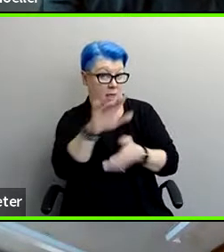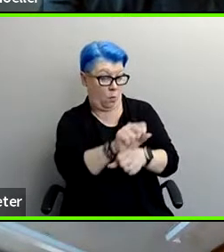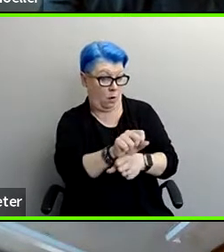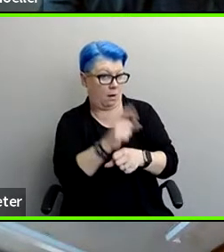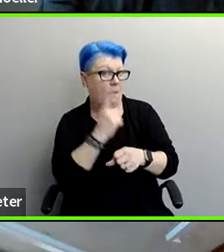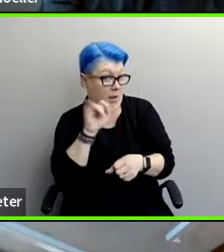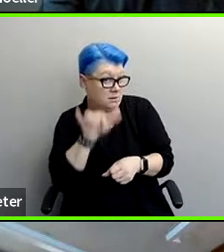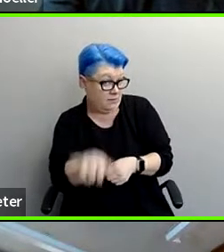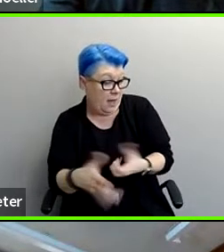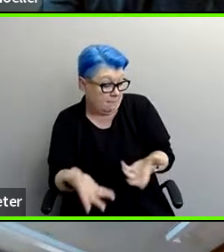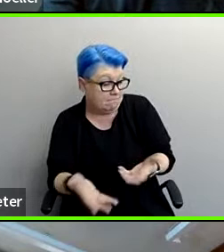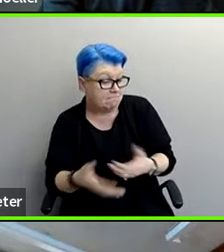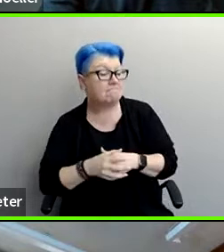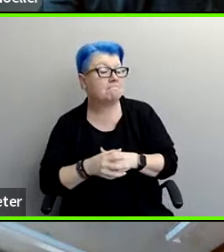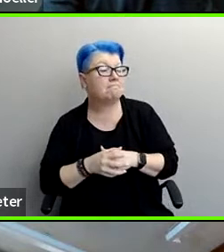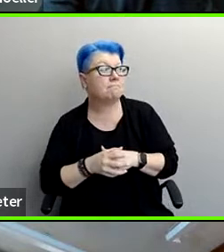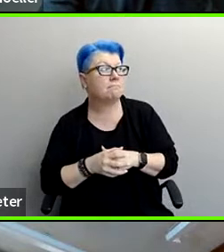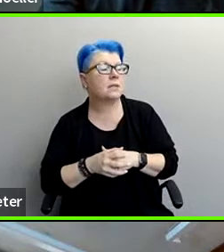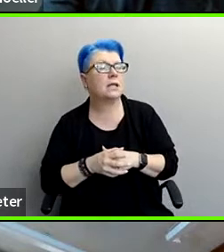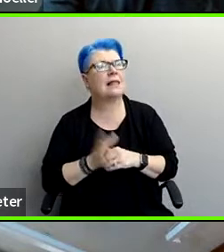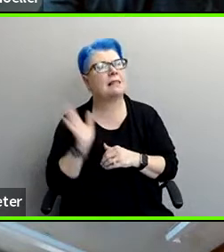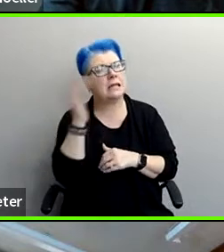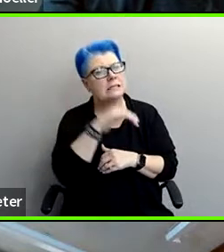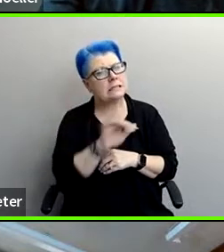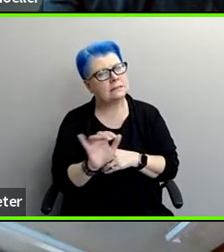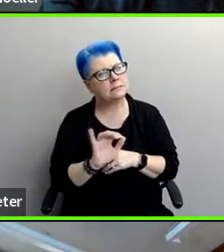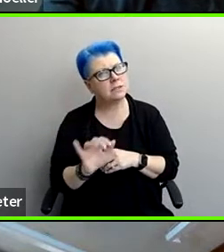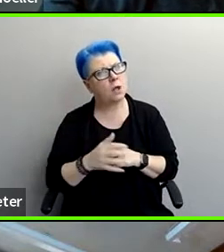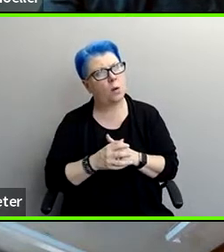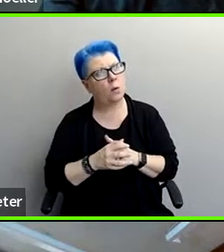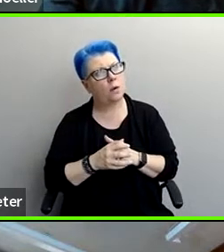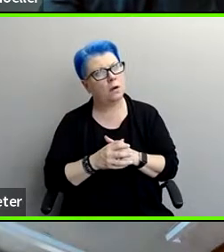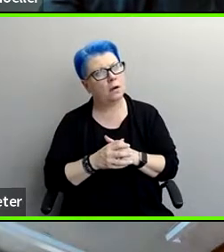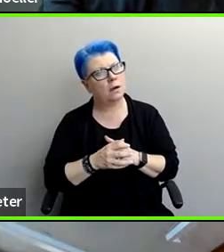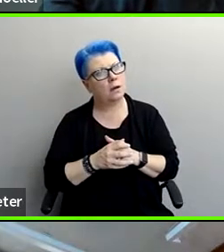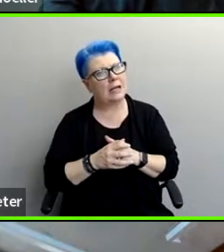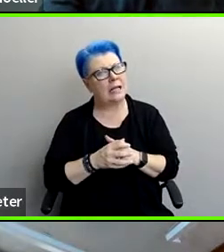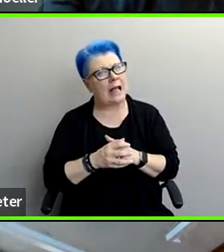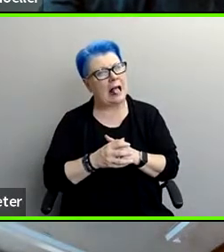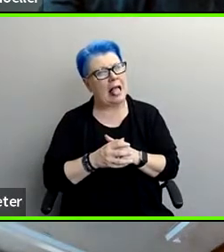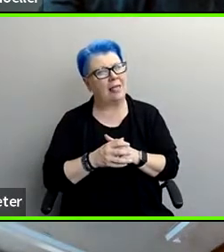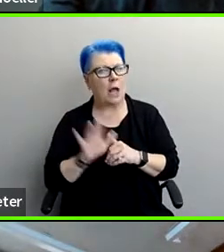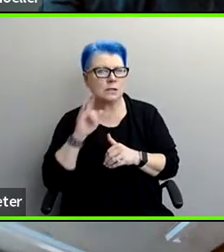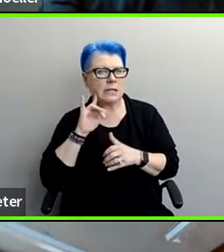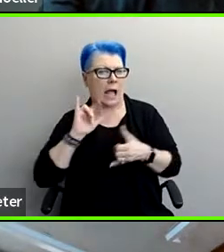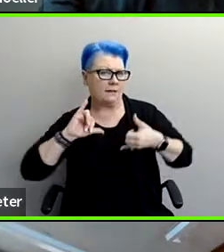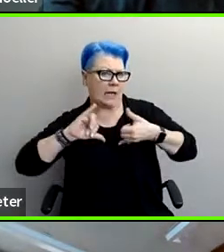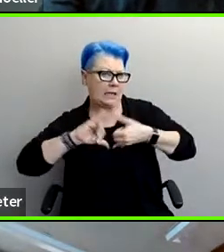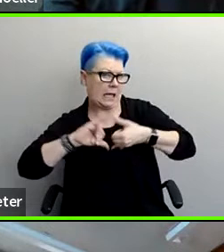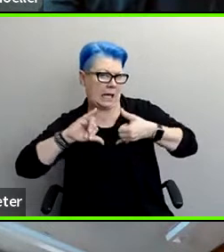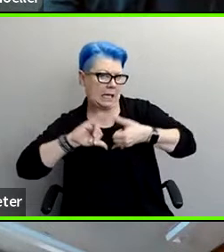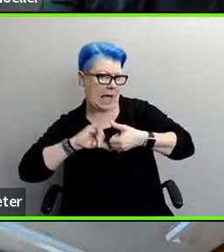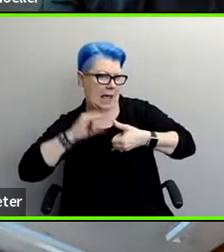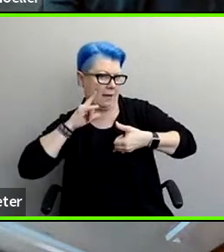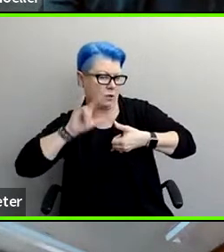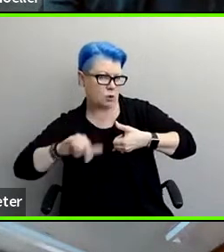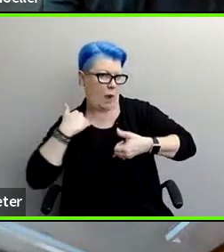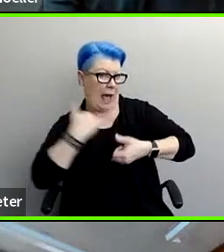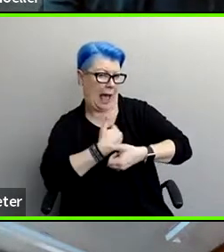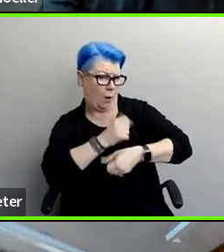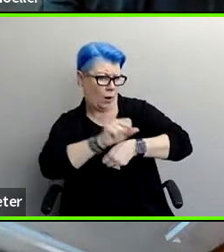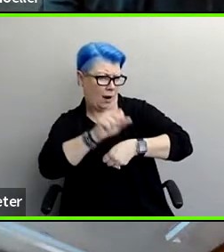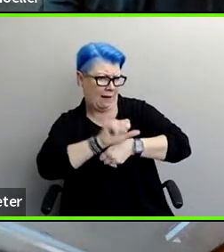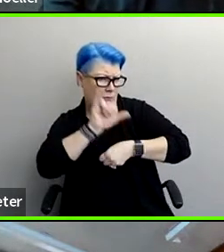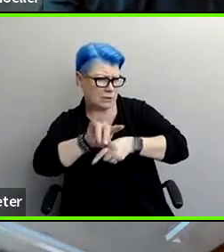that, then it seems as though that there's a yin and a yang to our effort in that